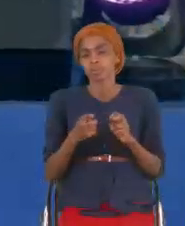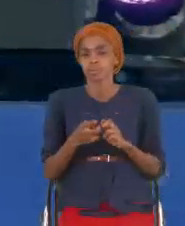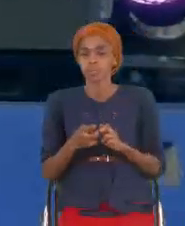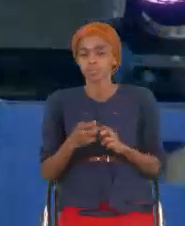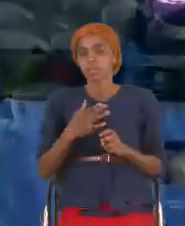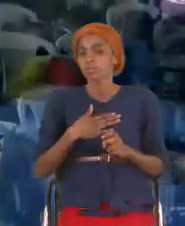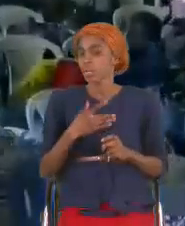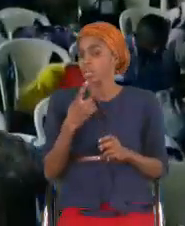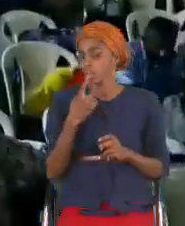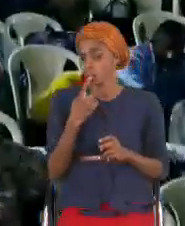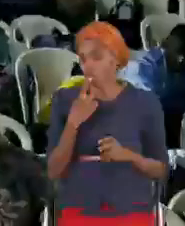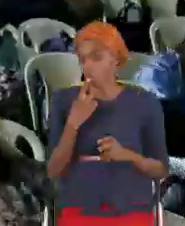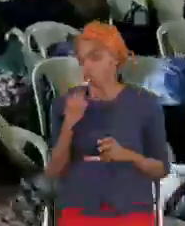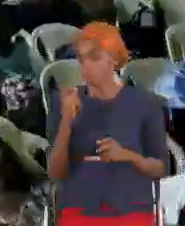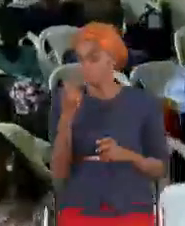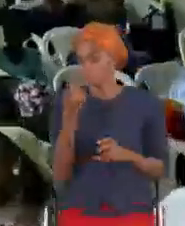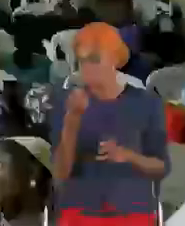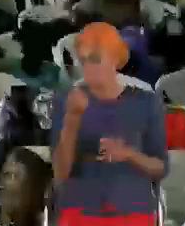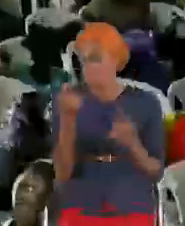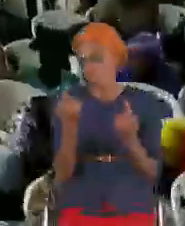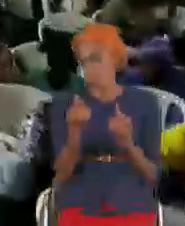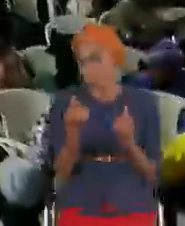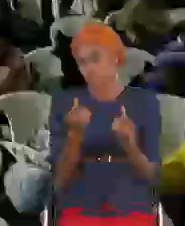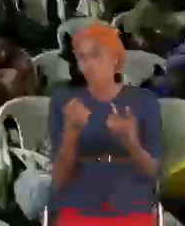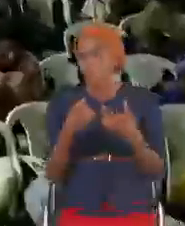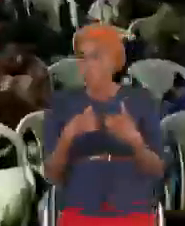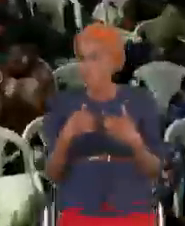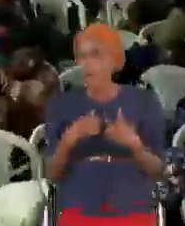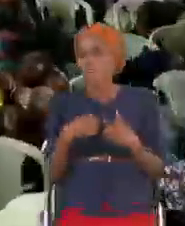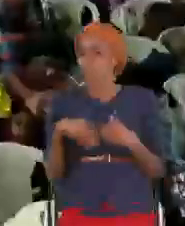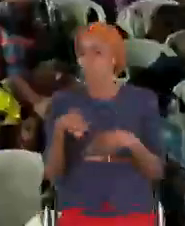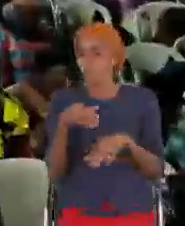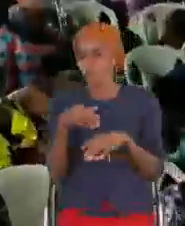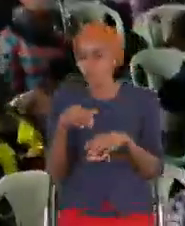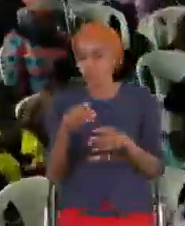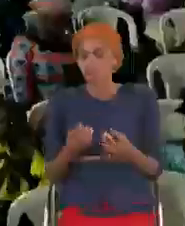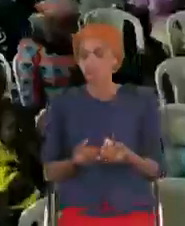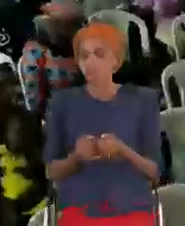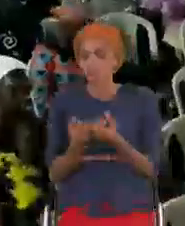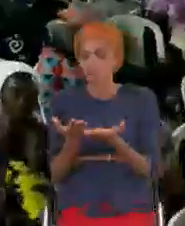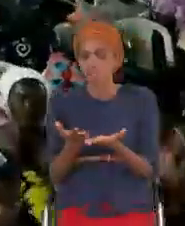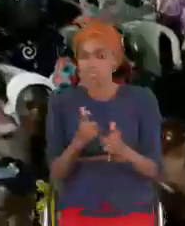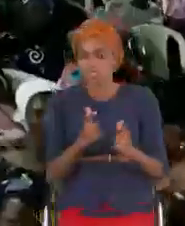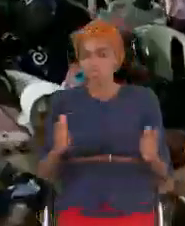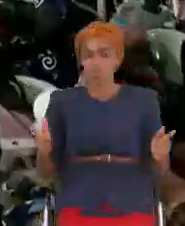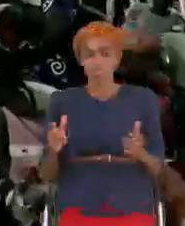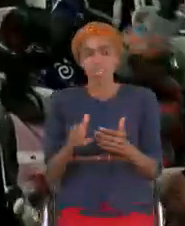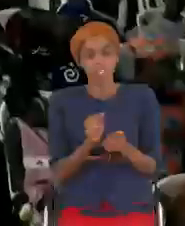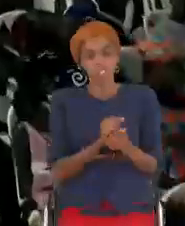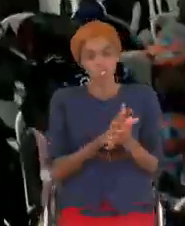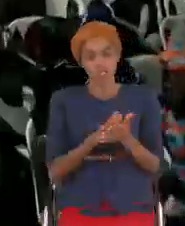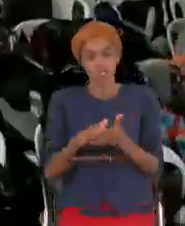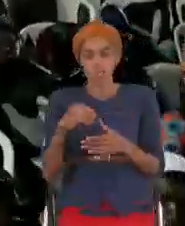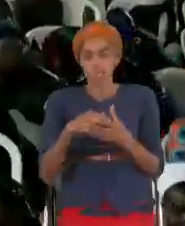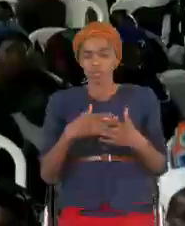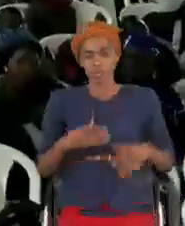tongue, the little transgressor, has caused great destruction in my life. But